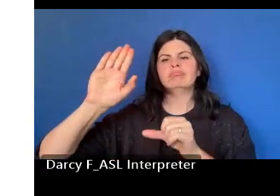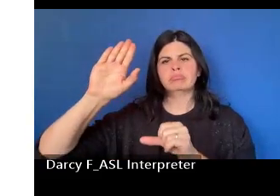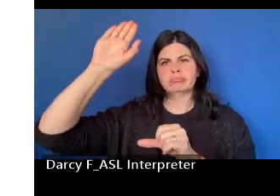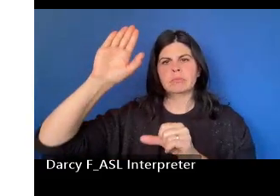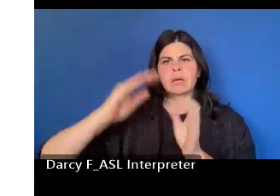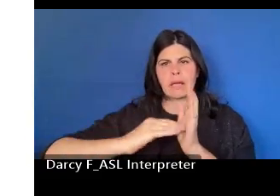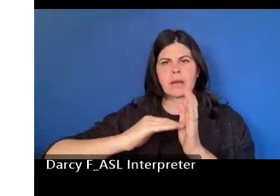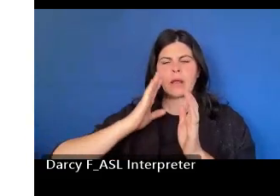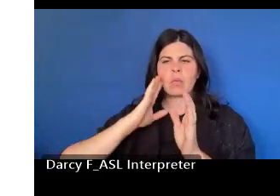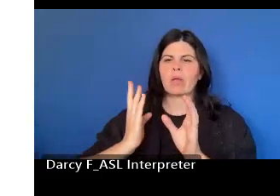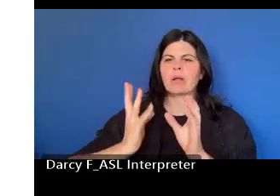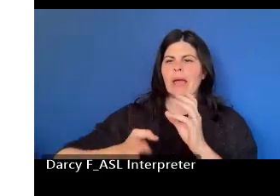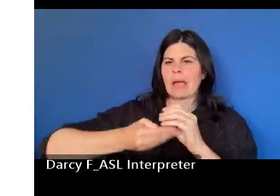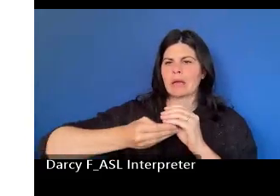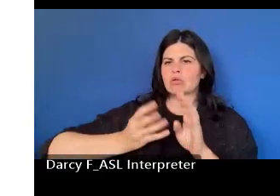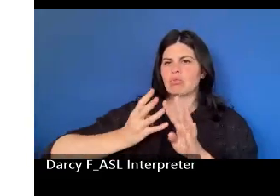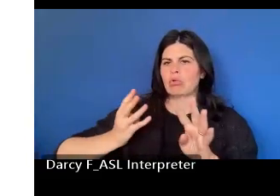Kent Thomas.